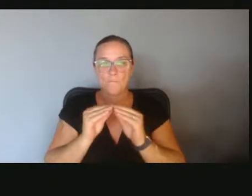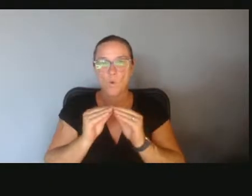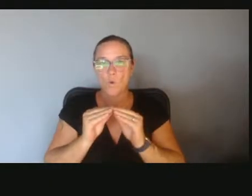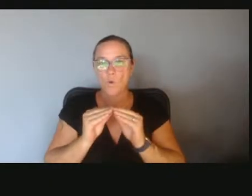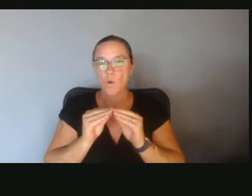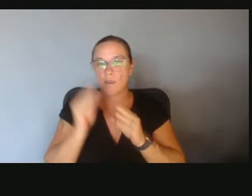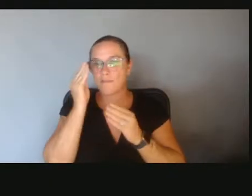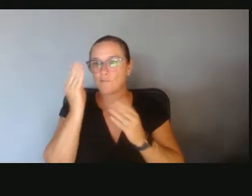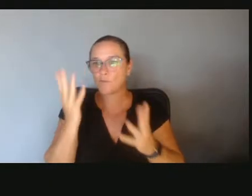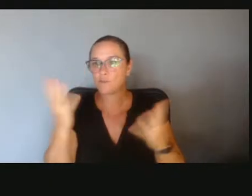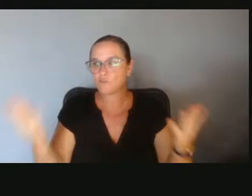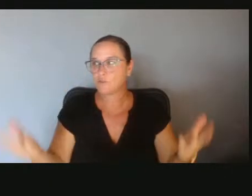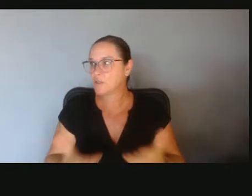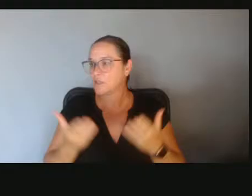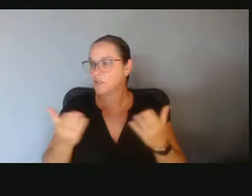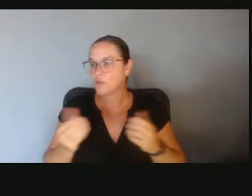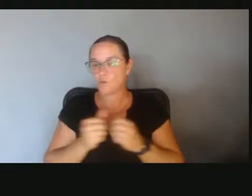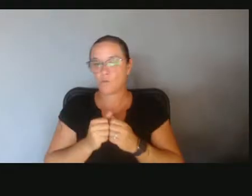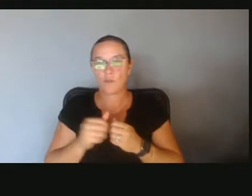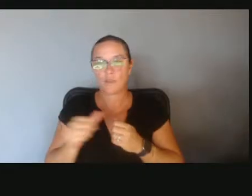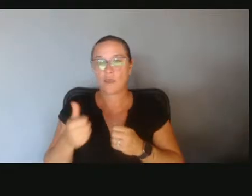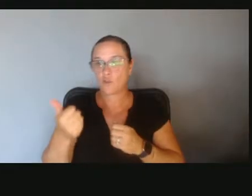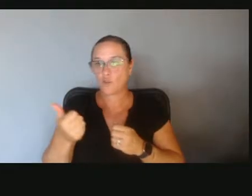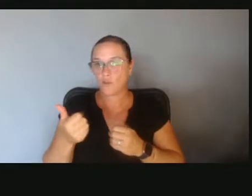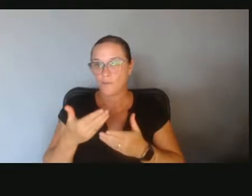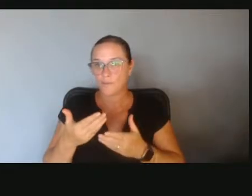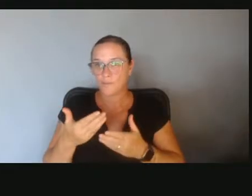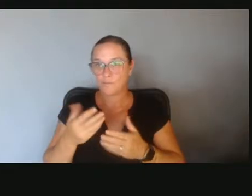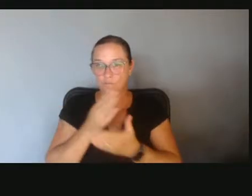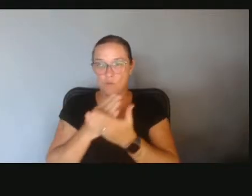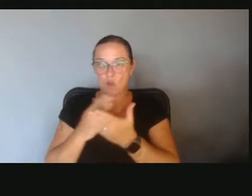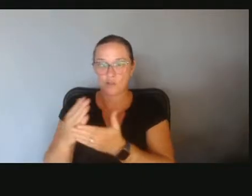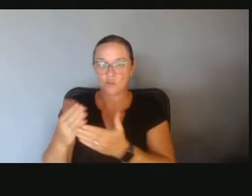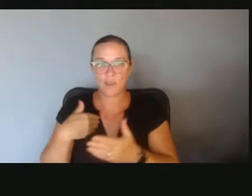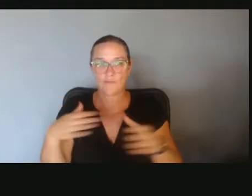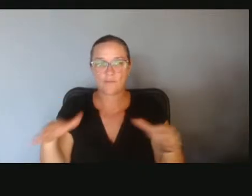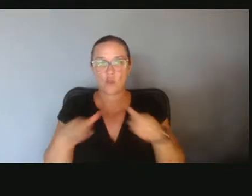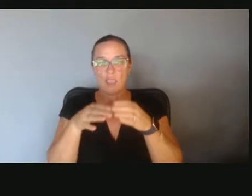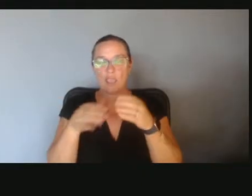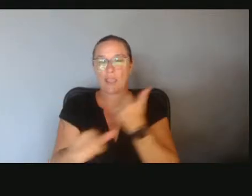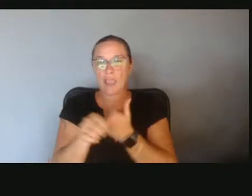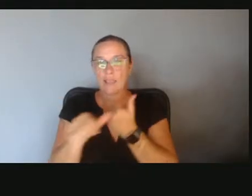with some other information. So let's move to our volcanic hazards as usual.